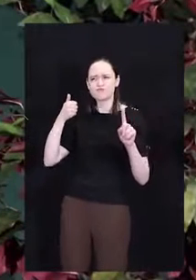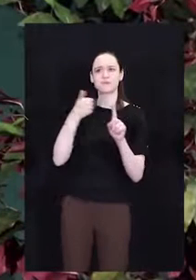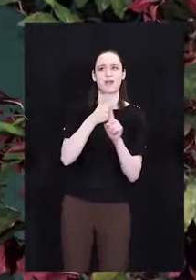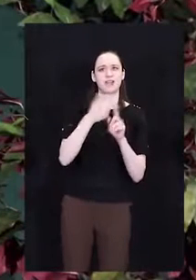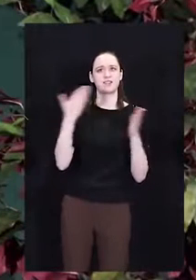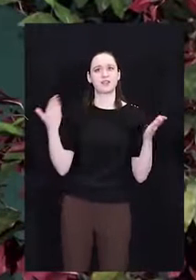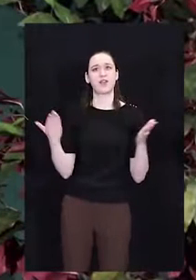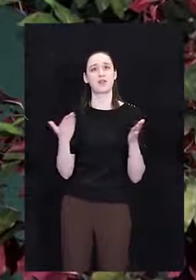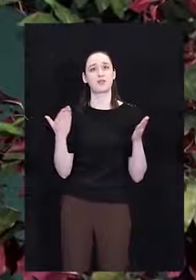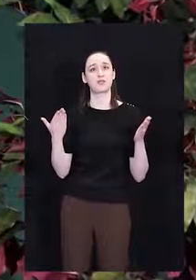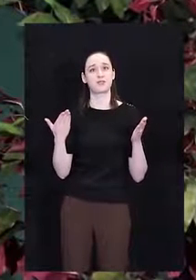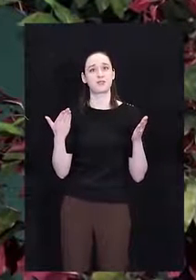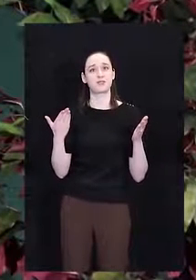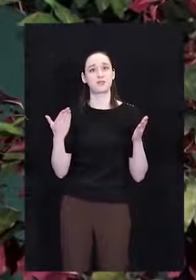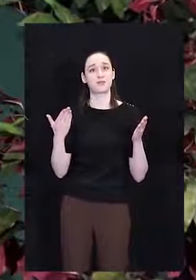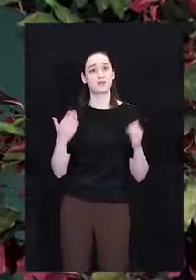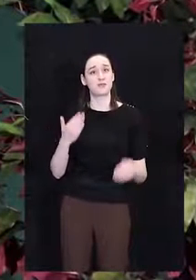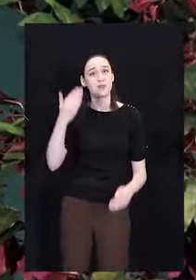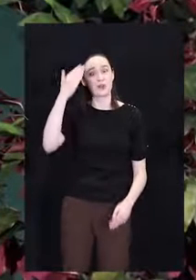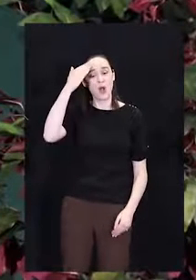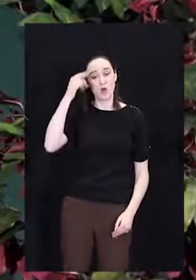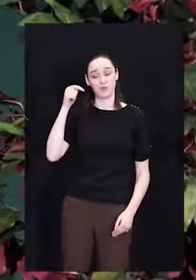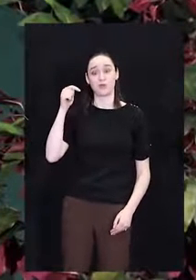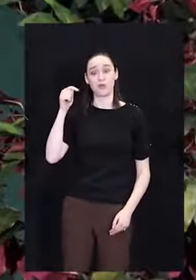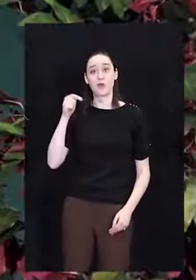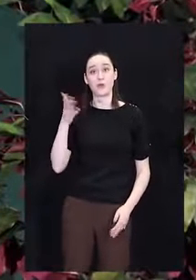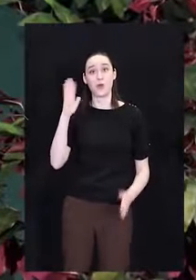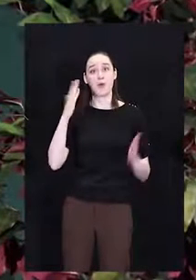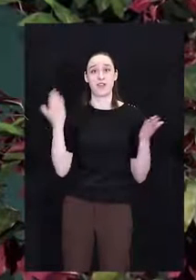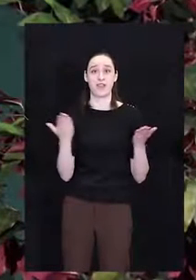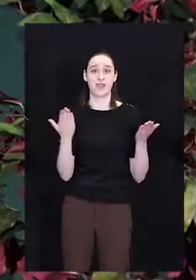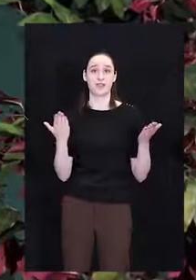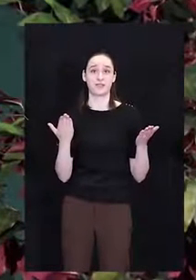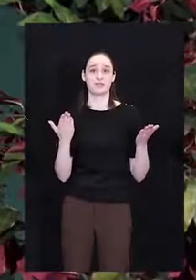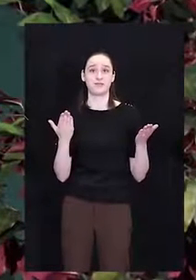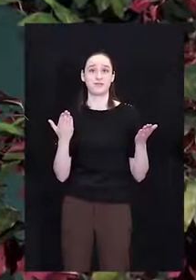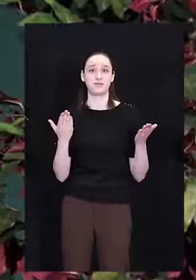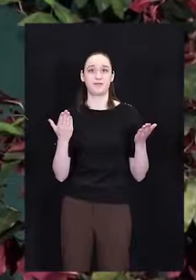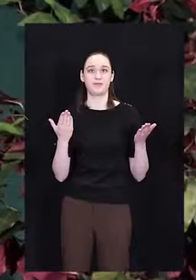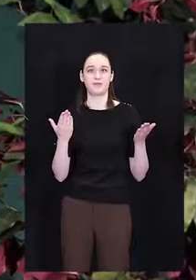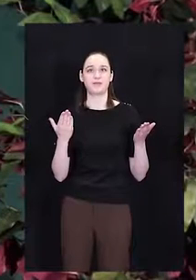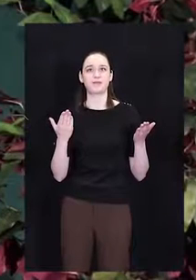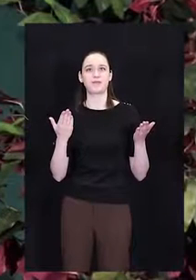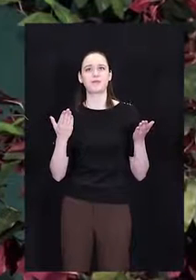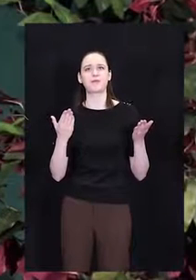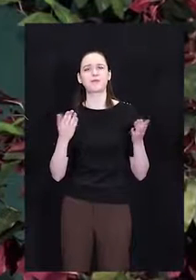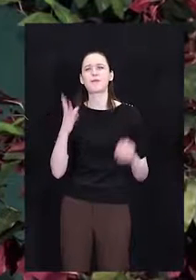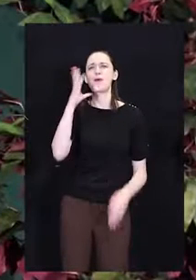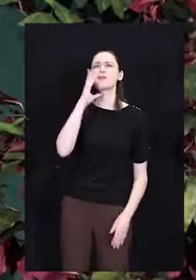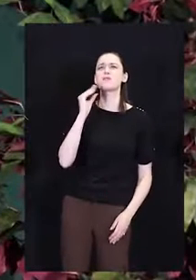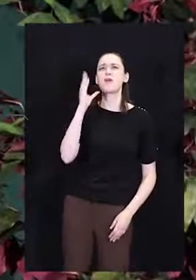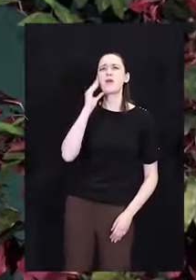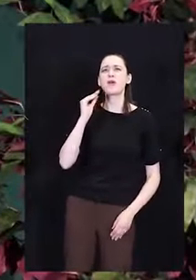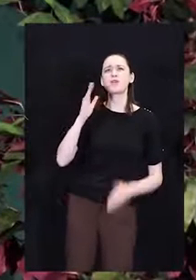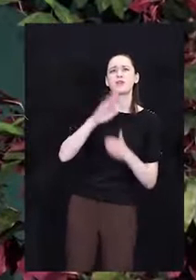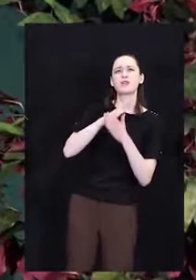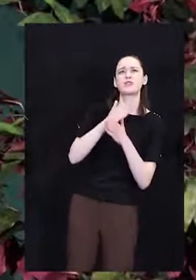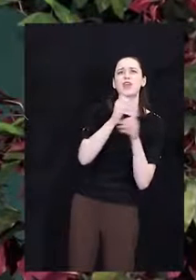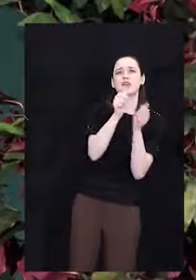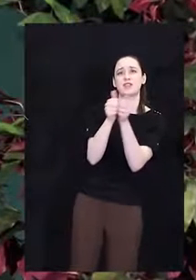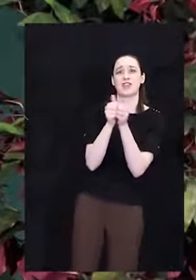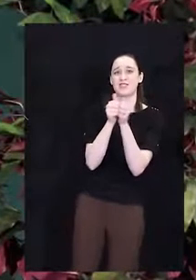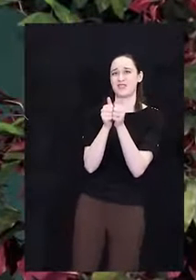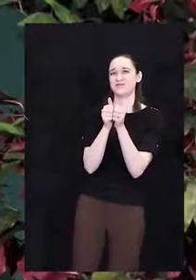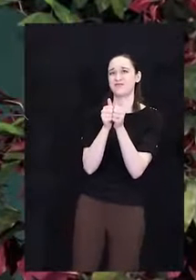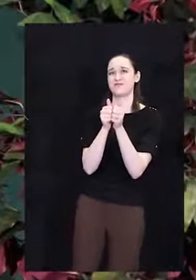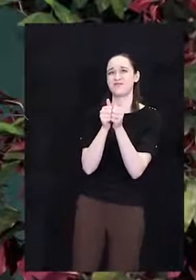difference here. We know that you have been here. There are things that you shared together during these years that